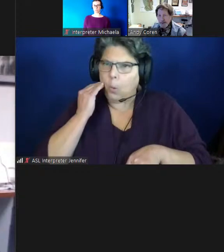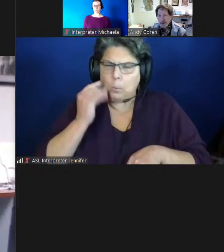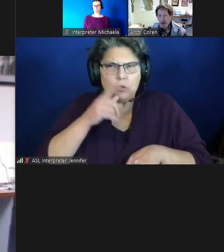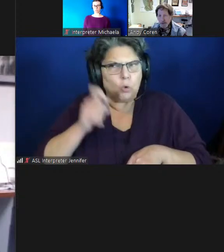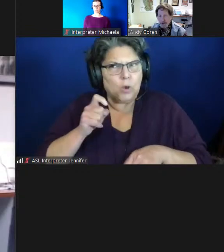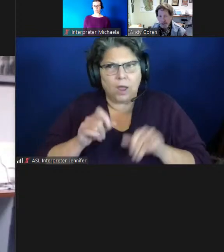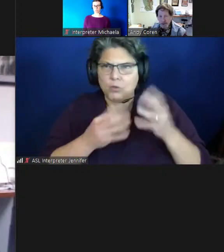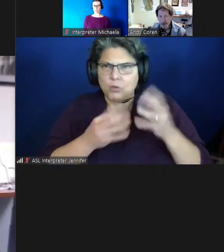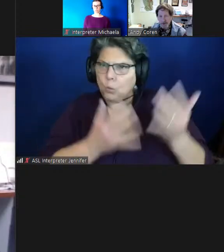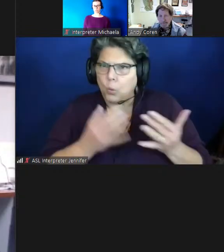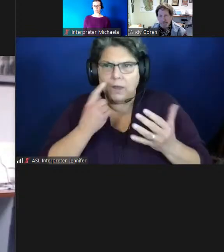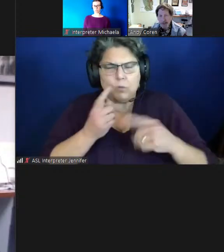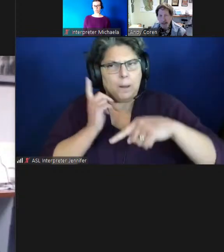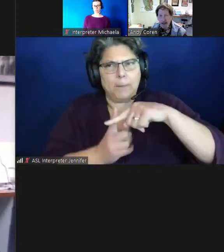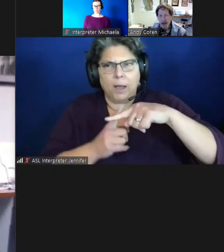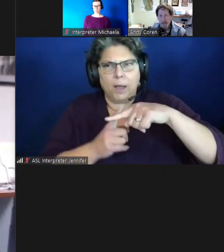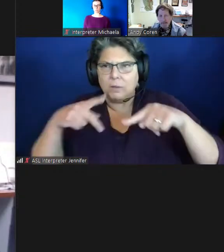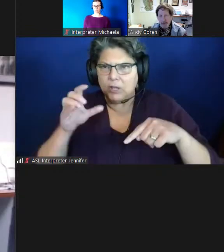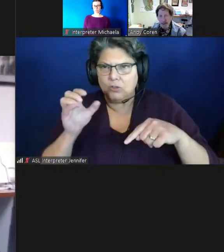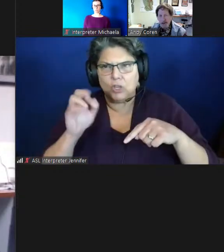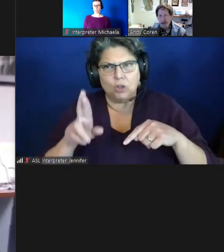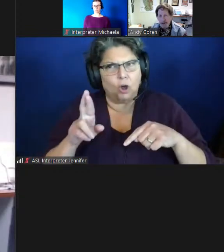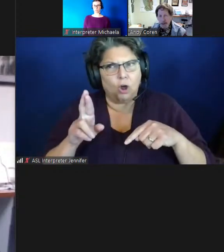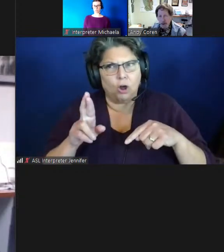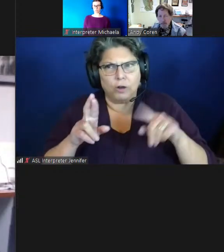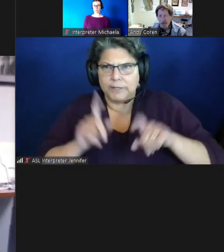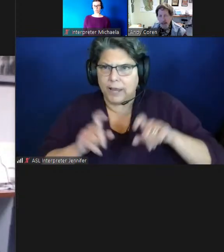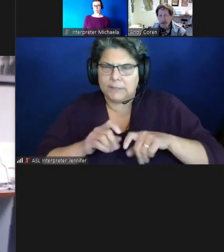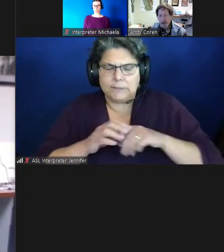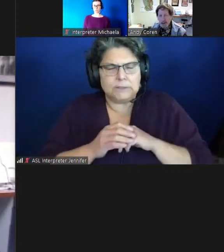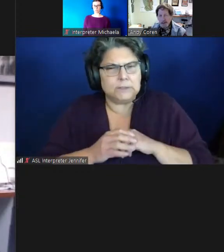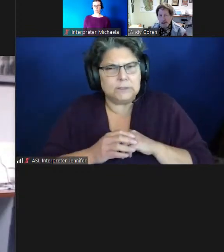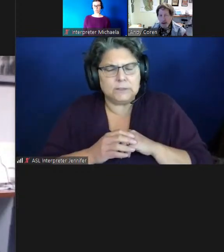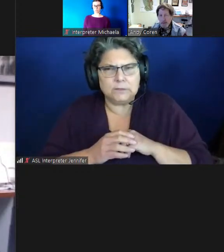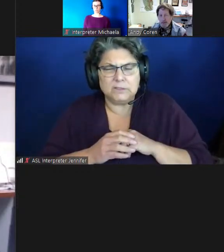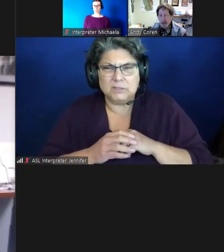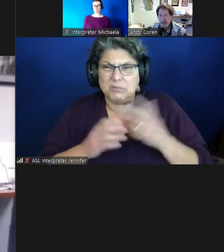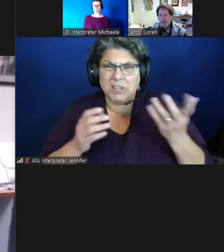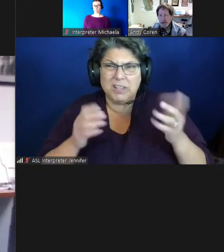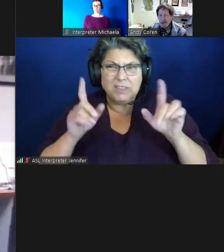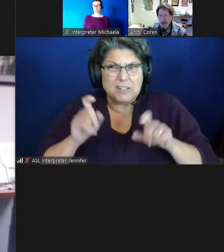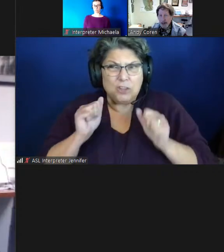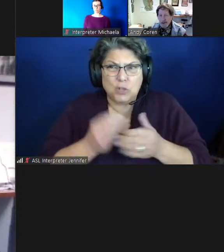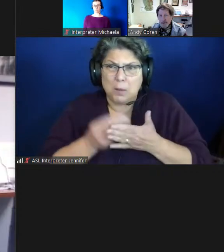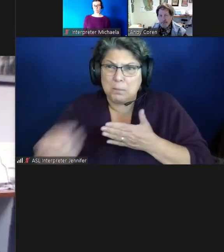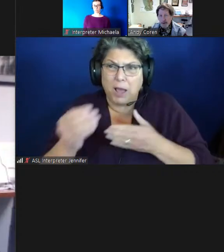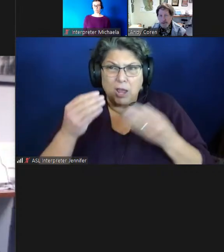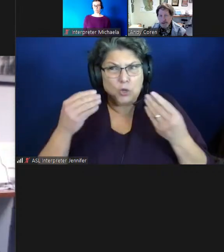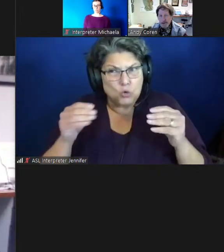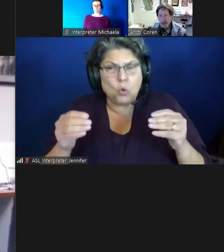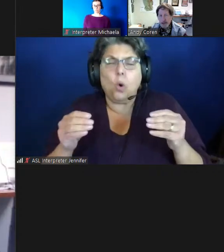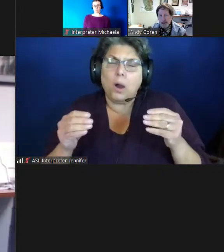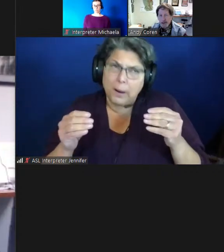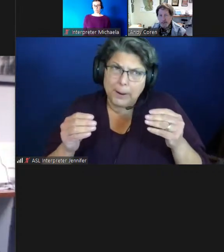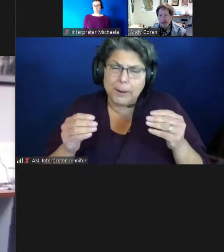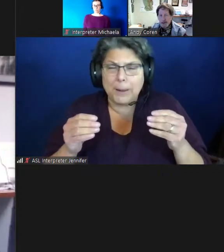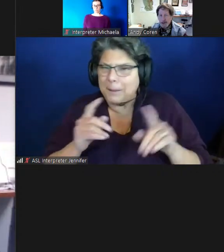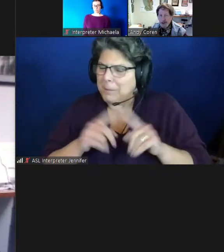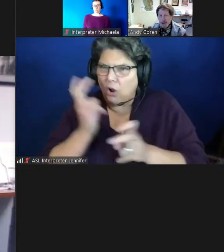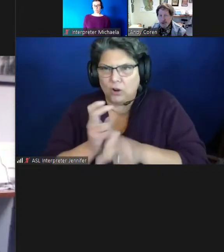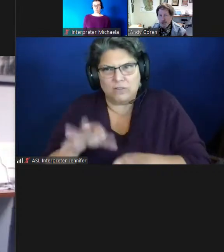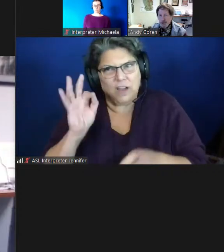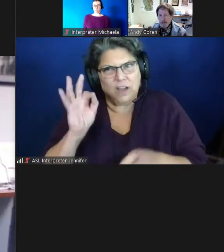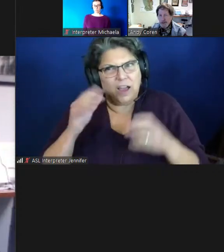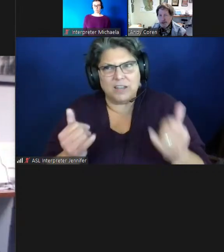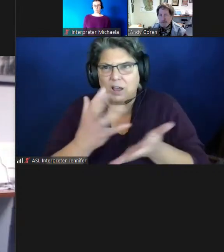positive PCR result. These over-the-counter tests are available but scarce in pharmacies. The